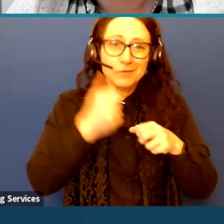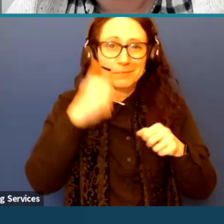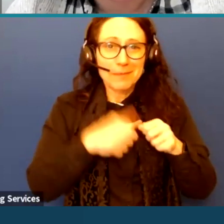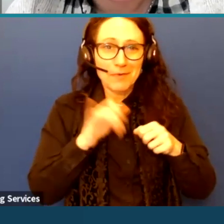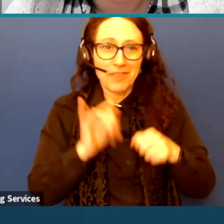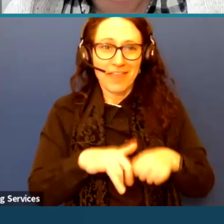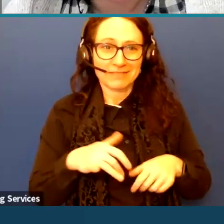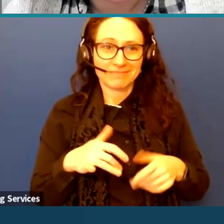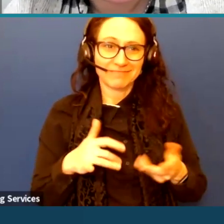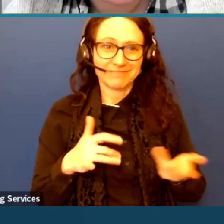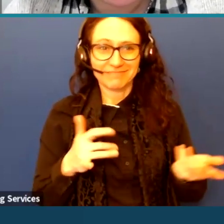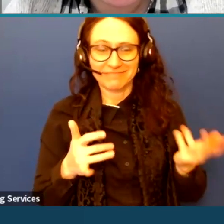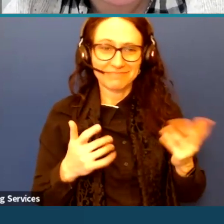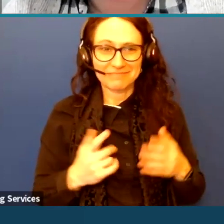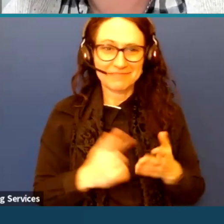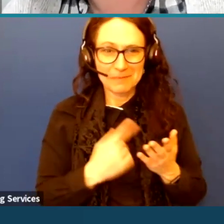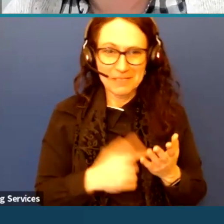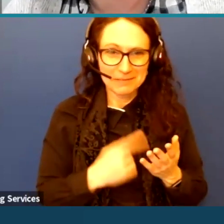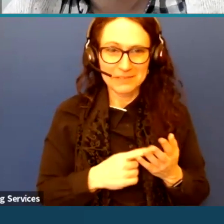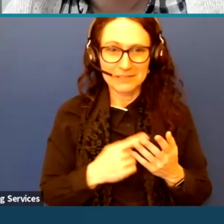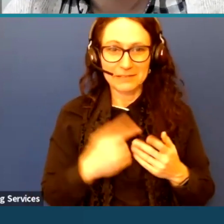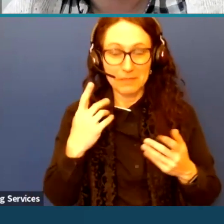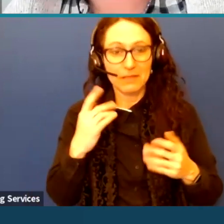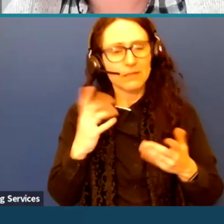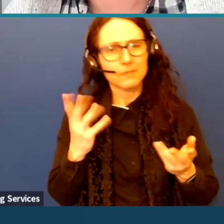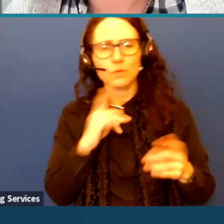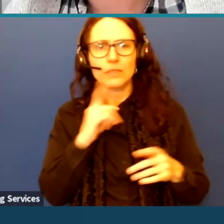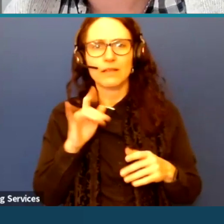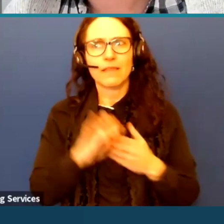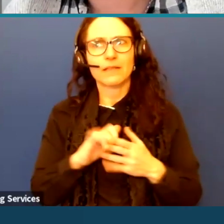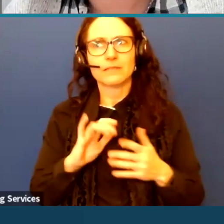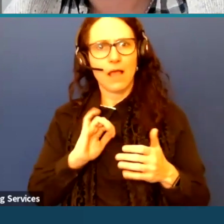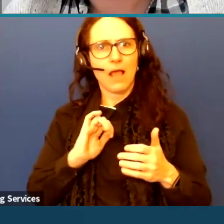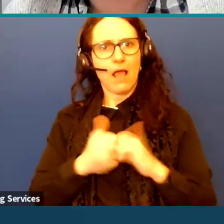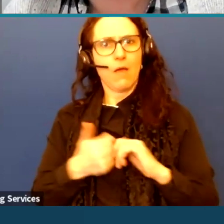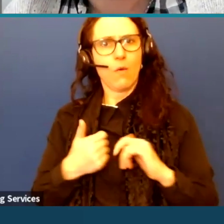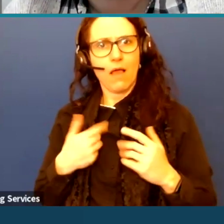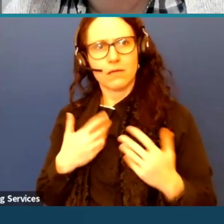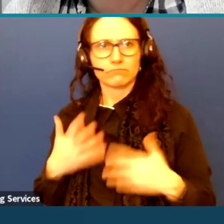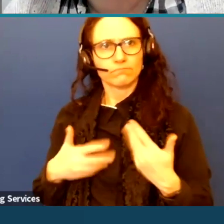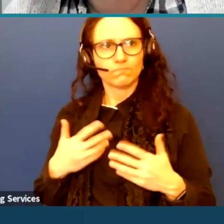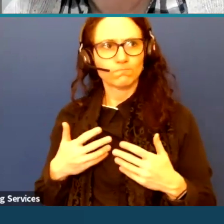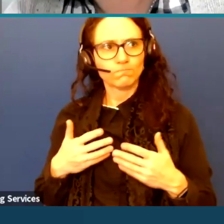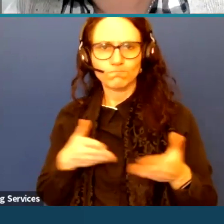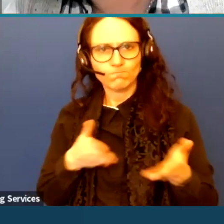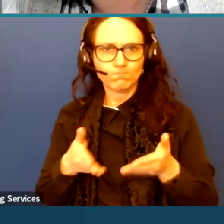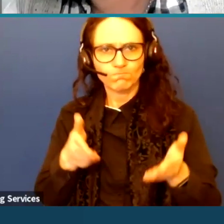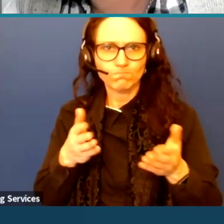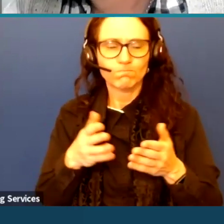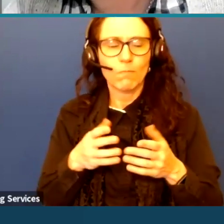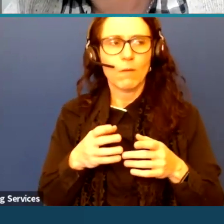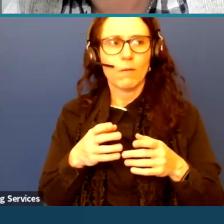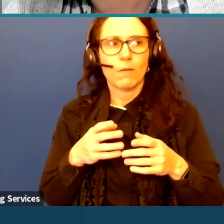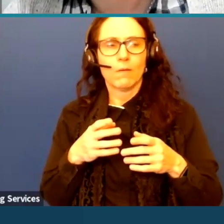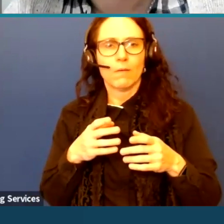in navigating, that's what I do. A lot of self-talks, you know, like where can I go with